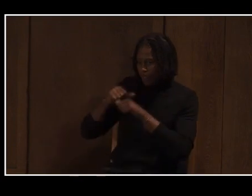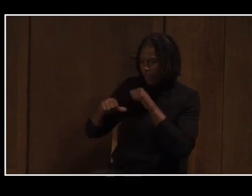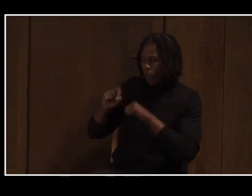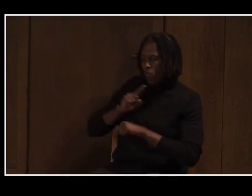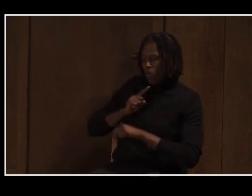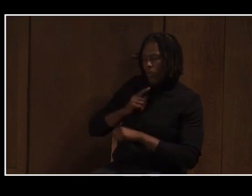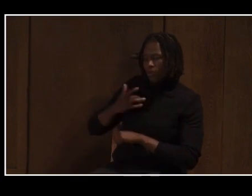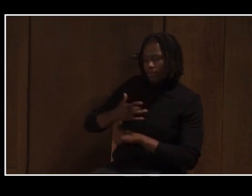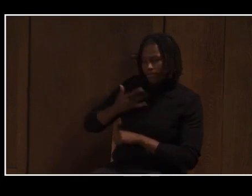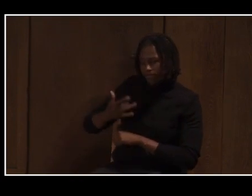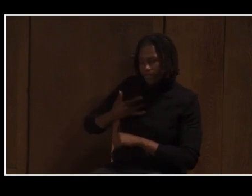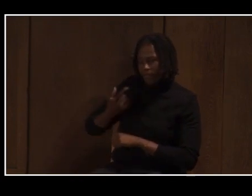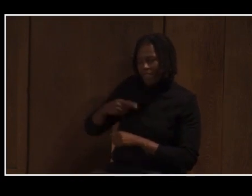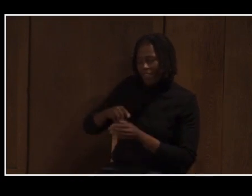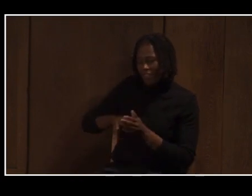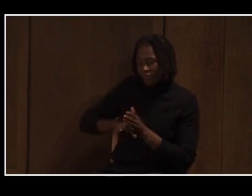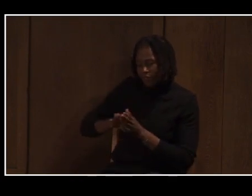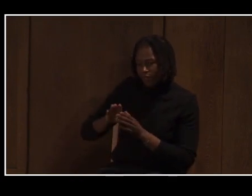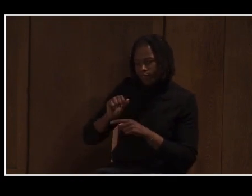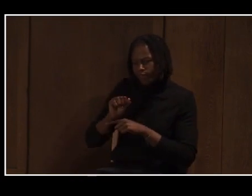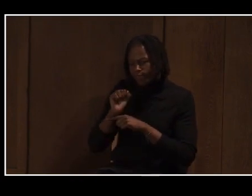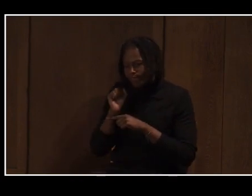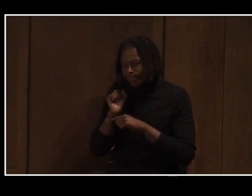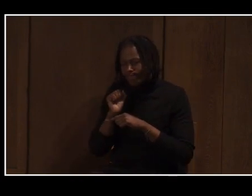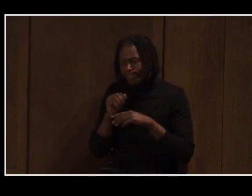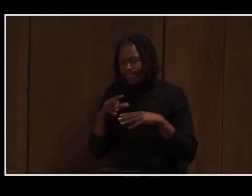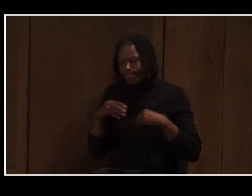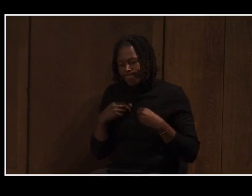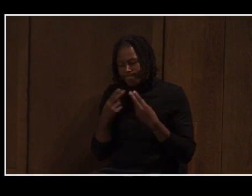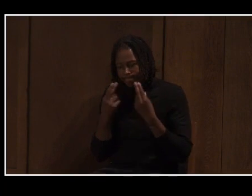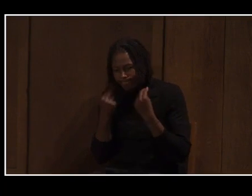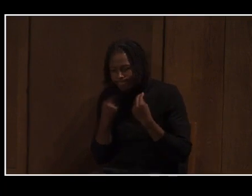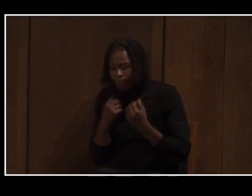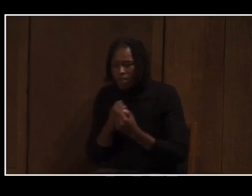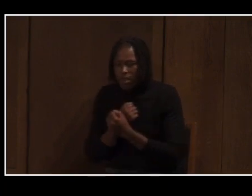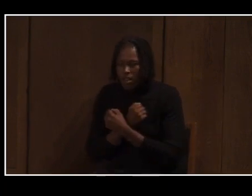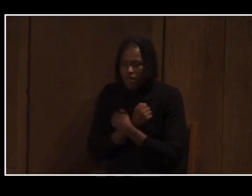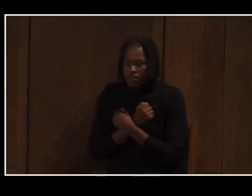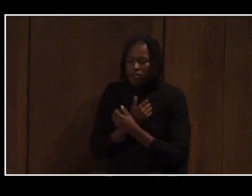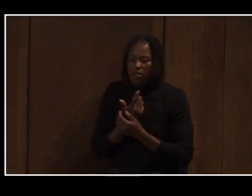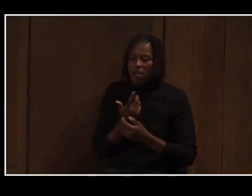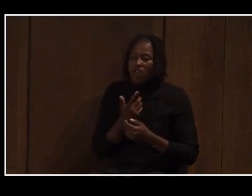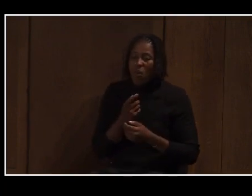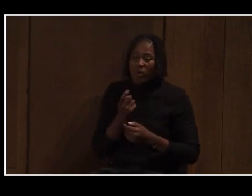for resisting, surrendering, loving, for simply being. Ashe.